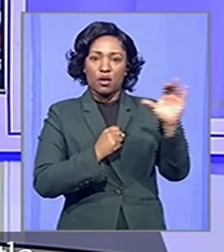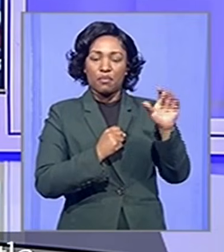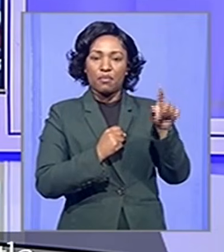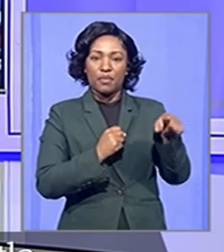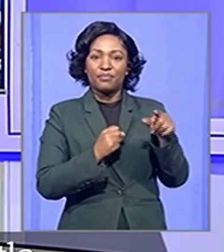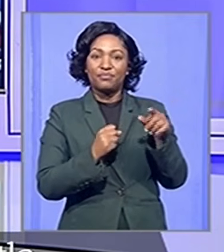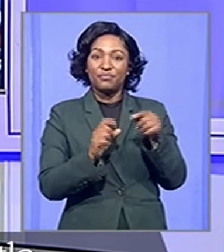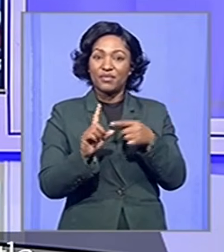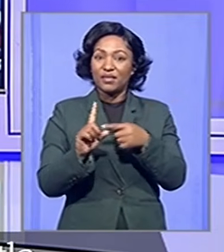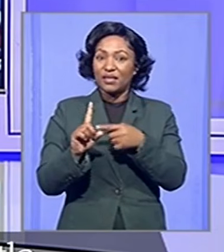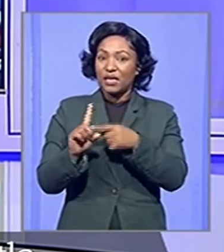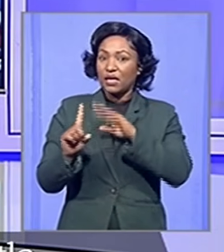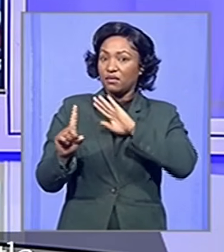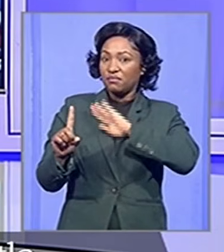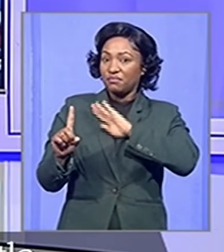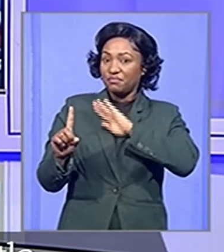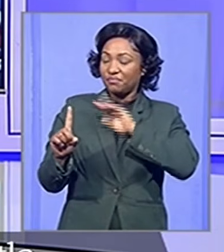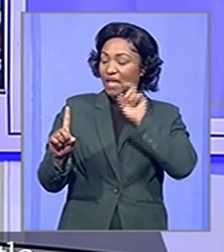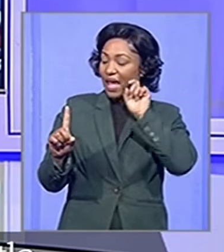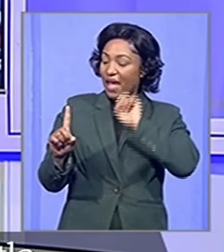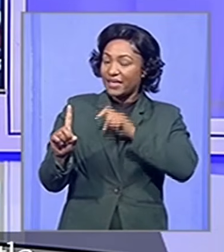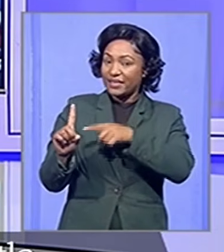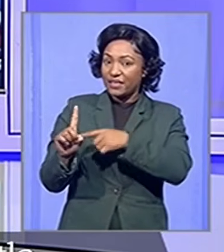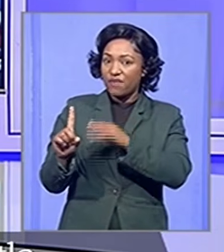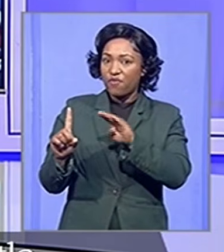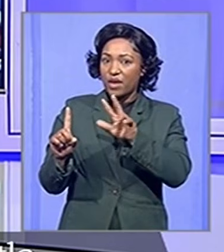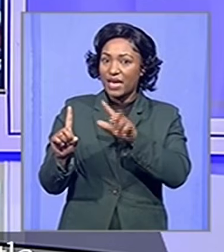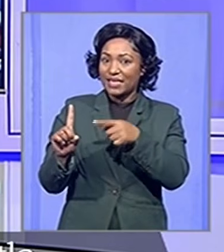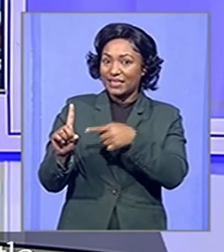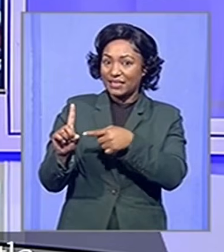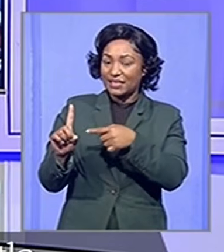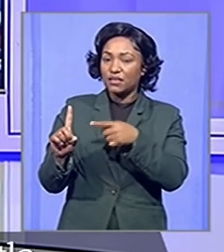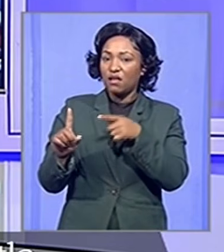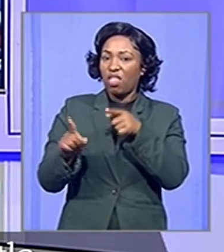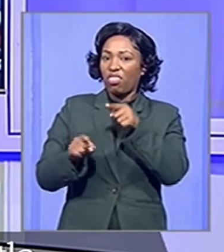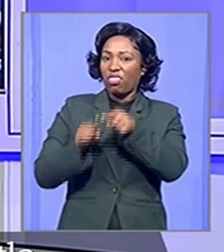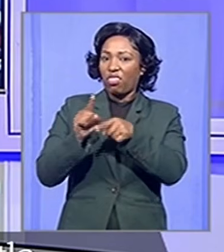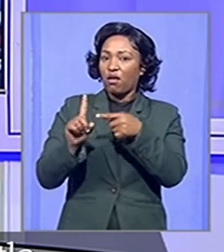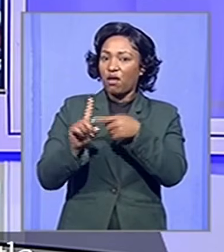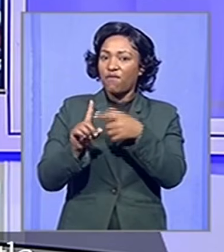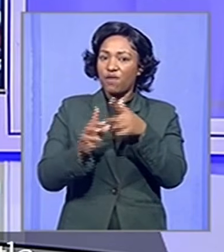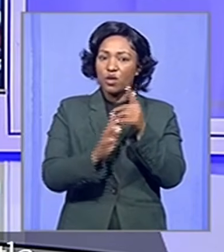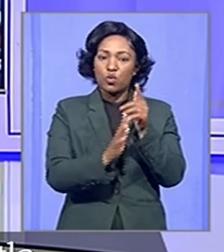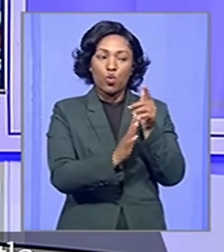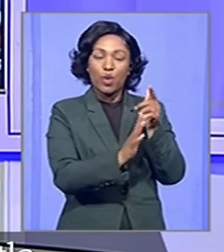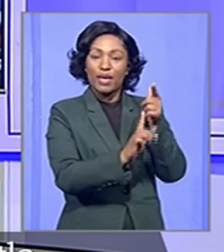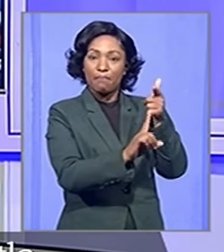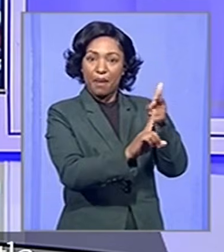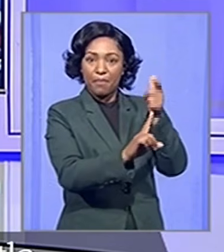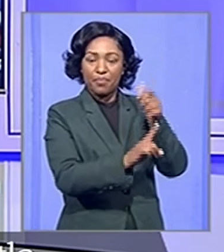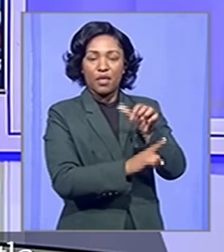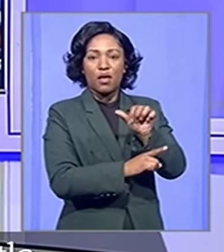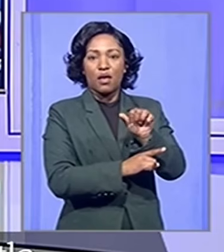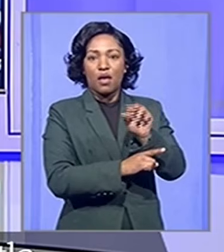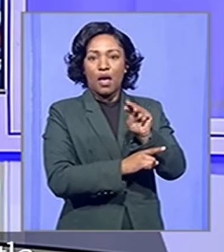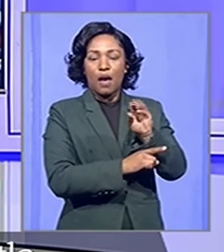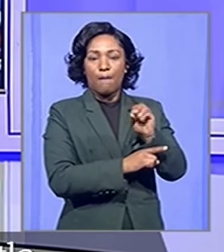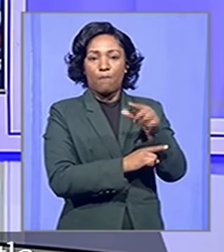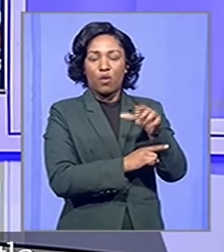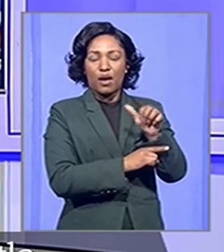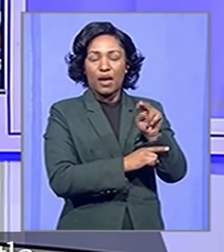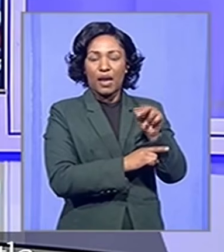beili ya lesole la naha le dilemo tse 48 le qoswang ka ho bolaya amogelang a sekgai ya dilemo tse 19